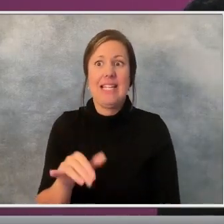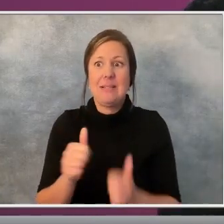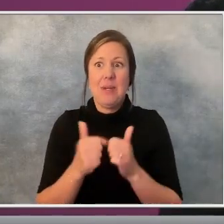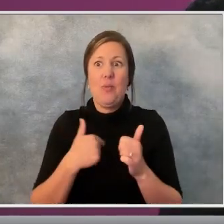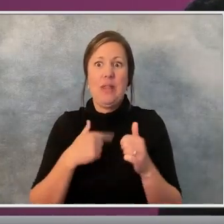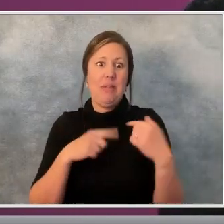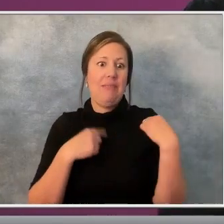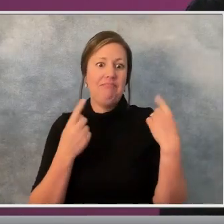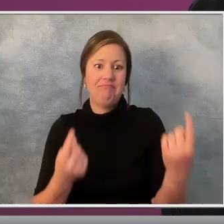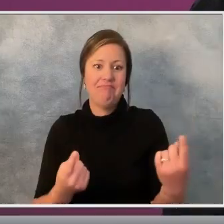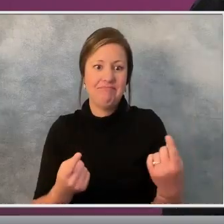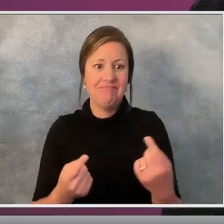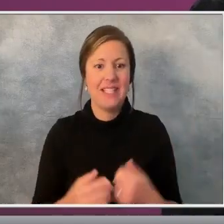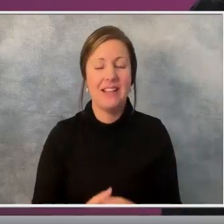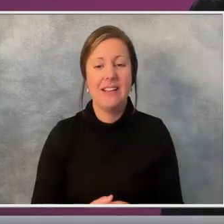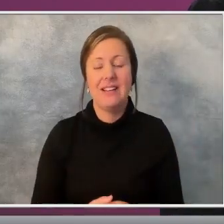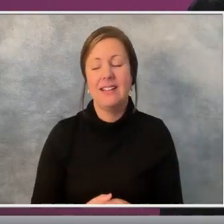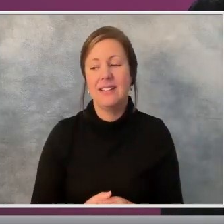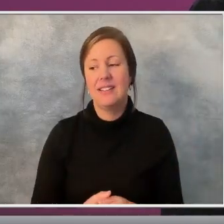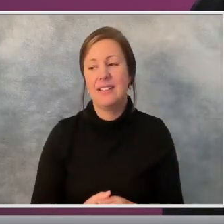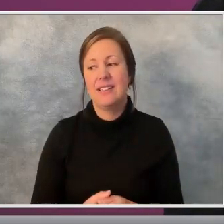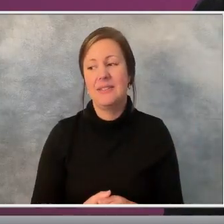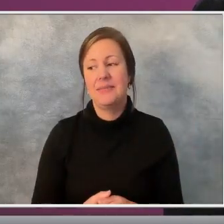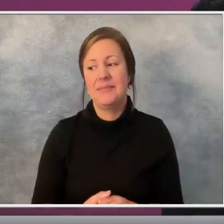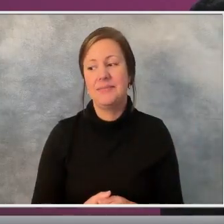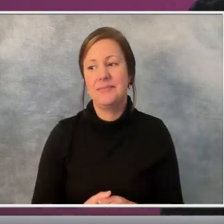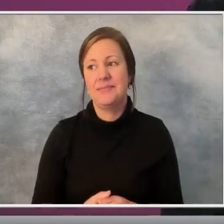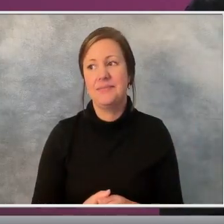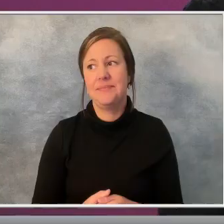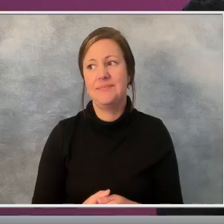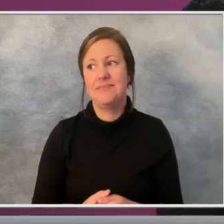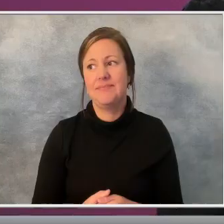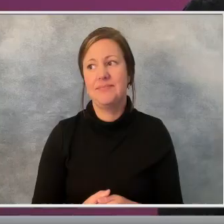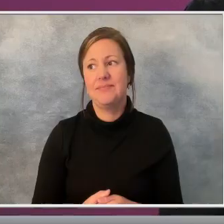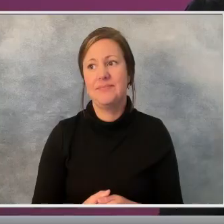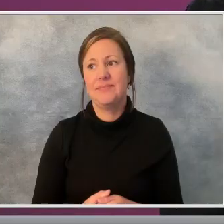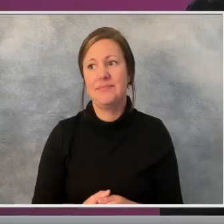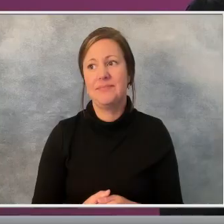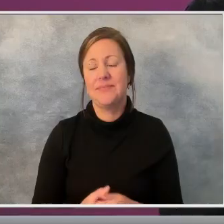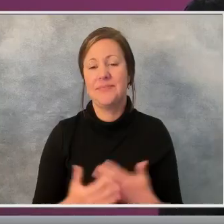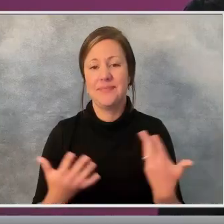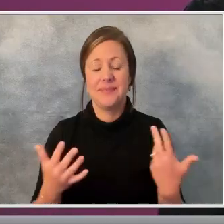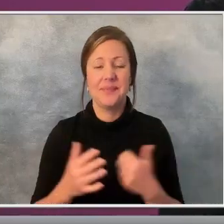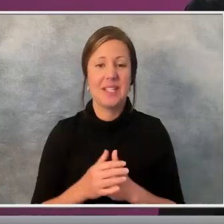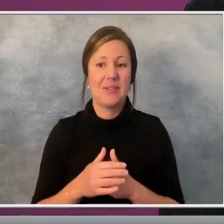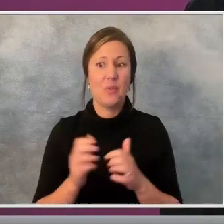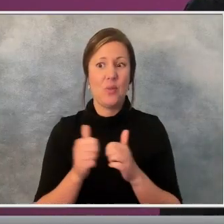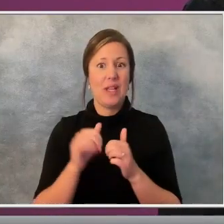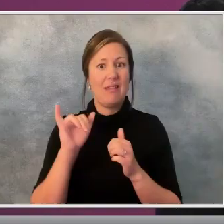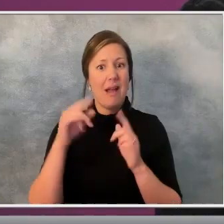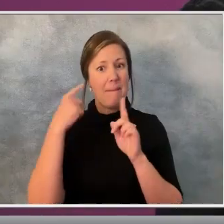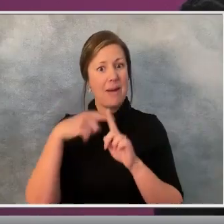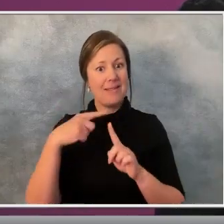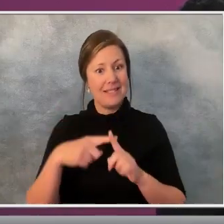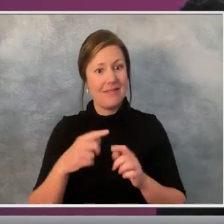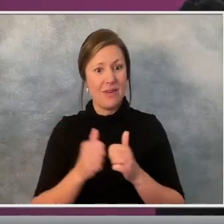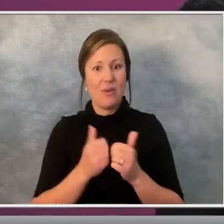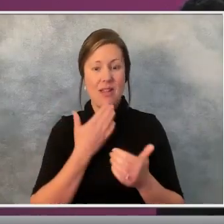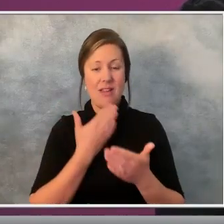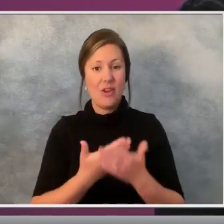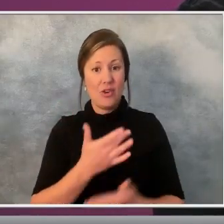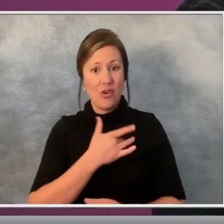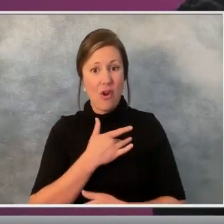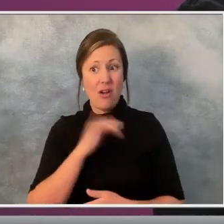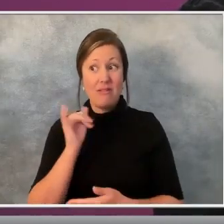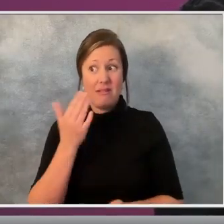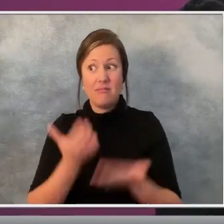know, and they tell me, you know, by me being so positive, you know, with a good heart, is probably what got me through